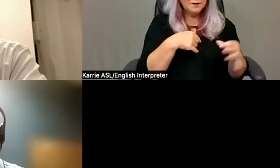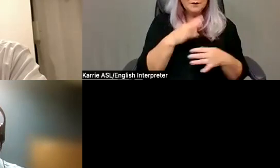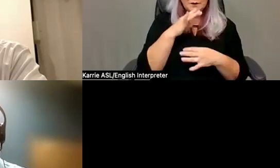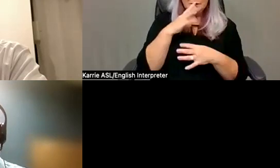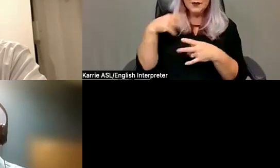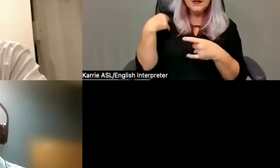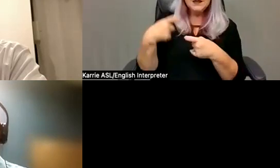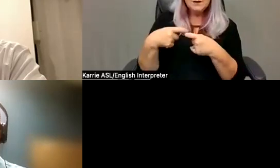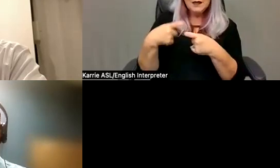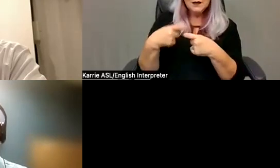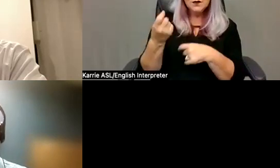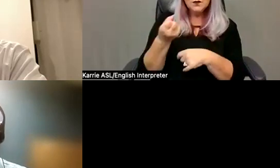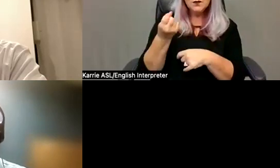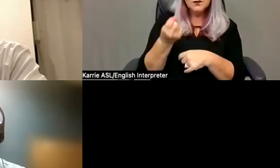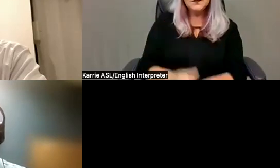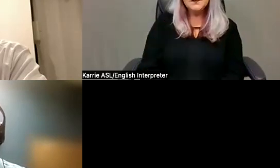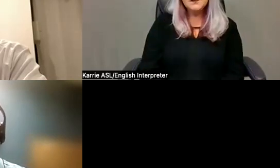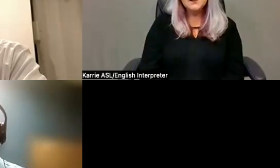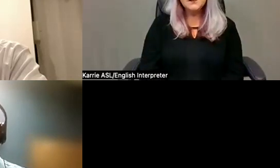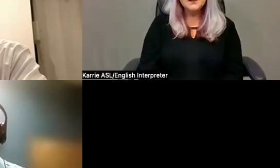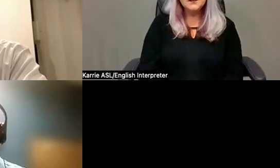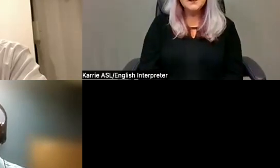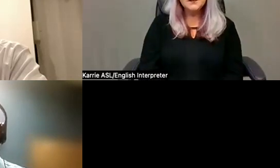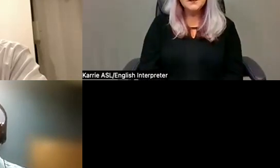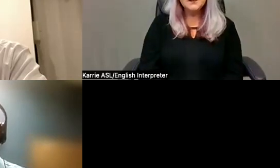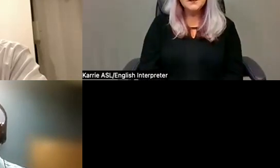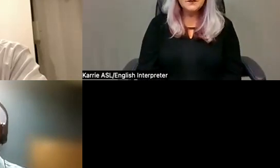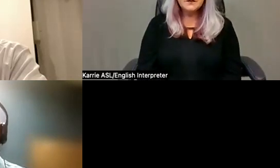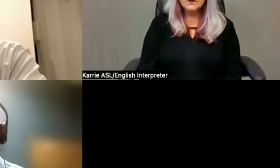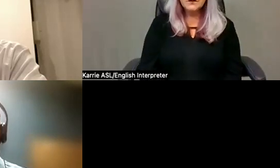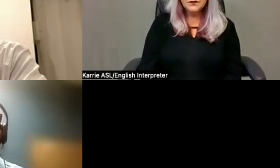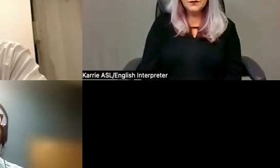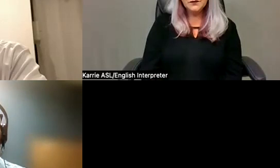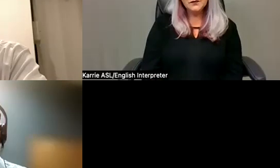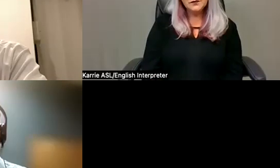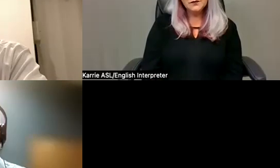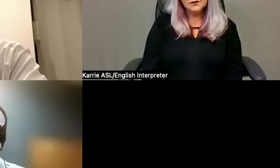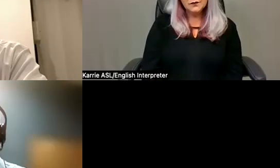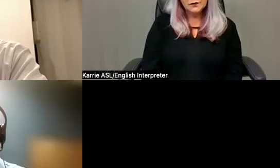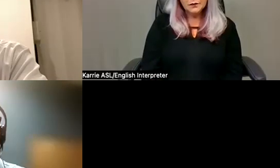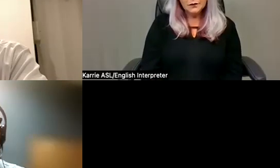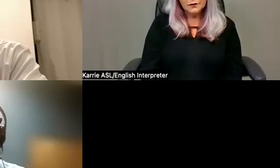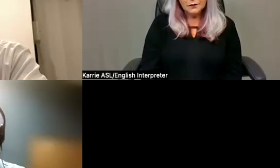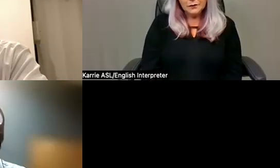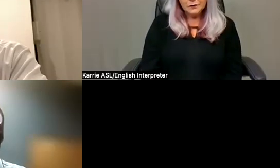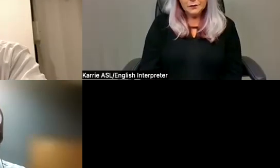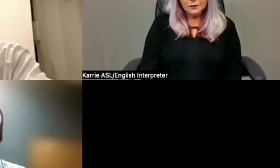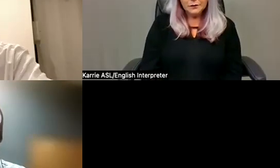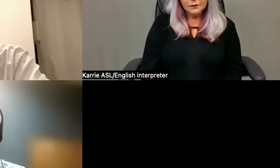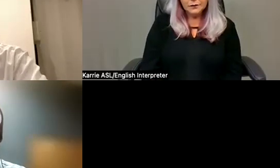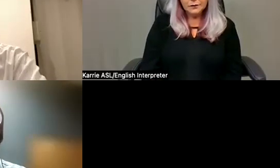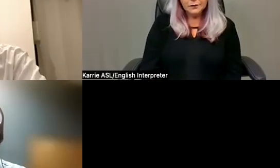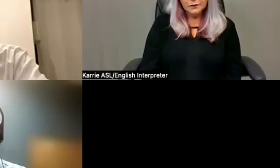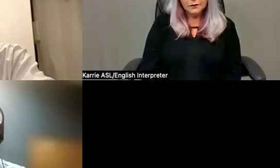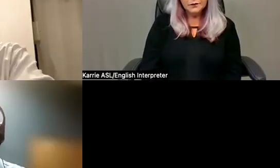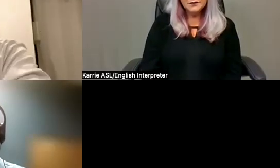tardes, bienvenidos, bienvenidas a este foro de candidatos para alcalde de la ciudad de Yonkers. Se está ofreciendo interpretación simultánea al